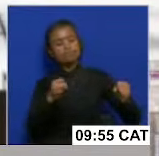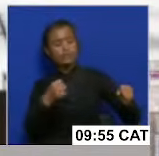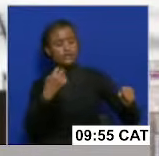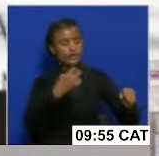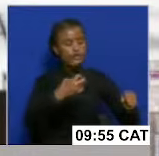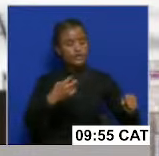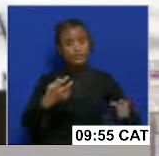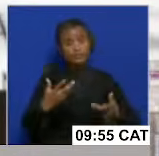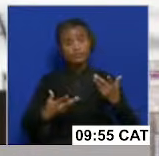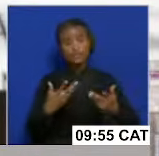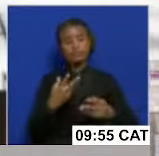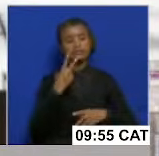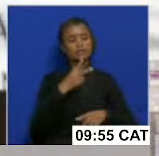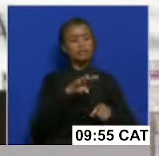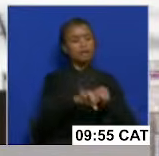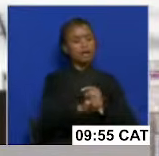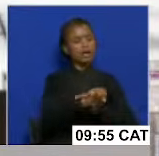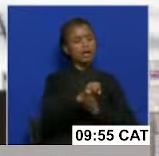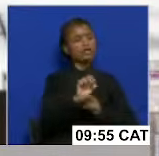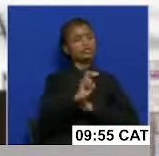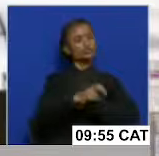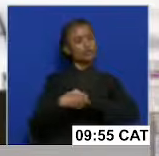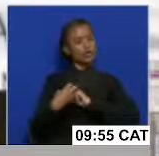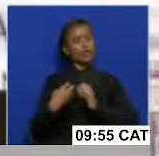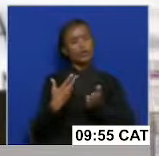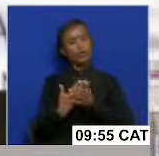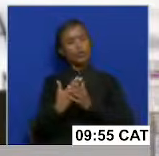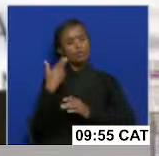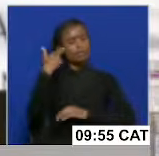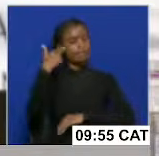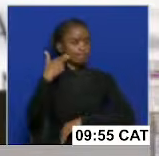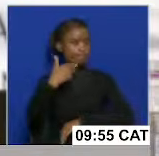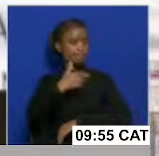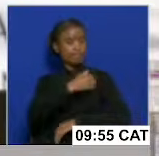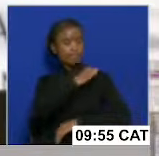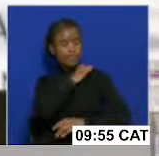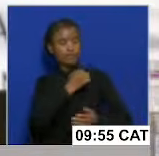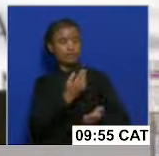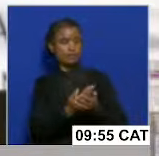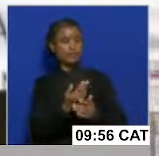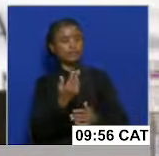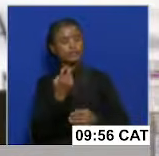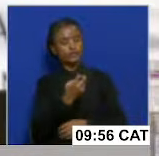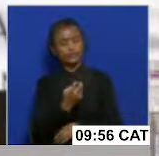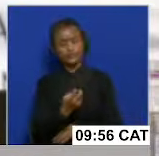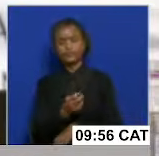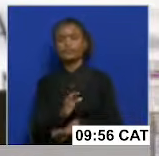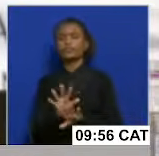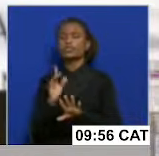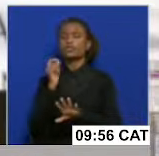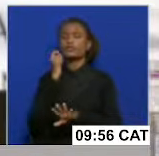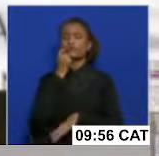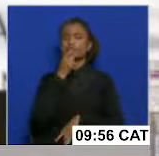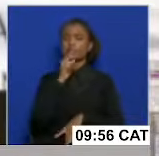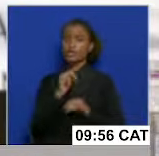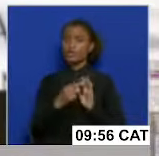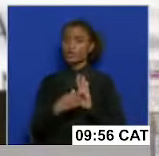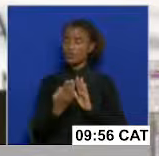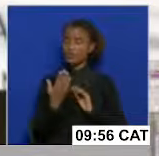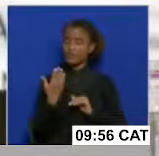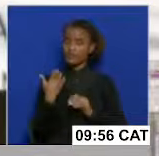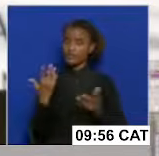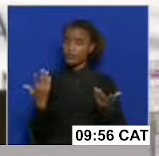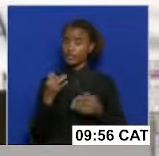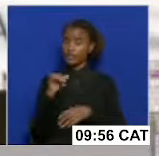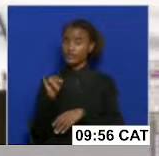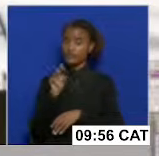hijacked. And was this role that you're referring to, your previous role, was it inside JMPD or outside the organization?